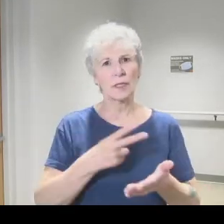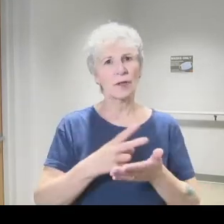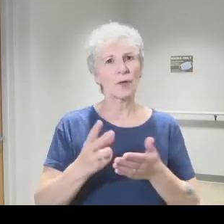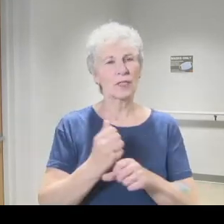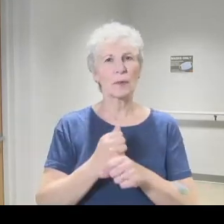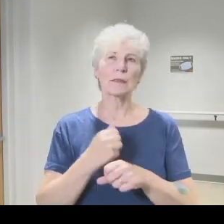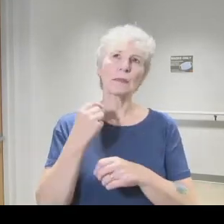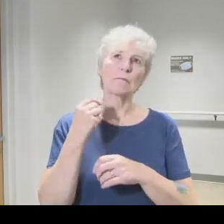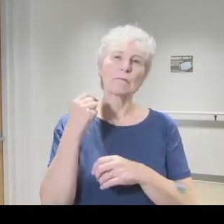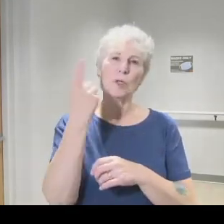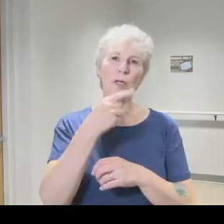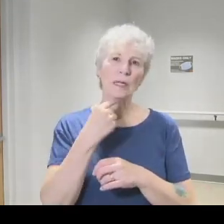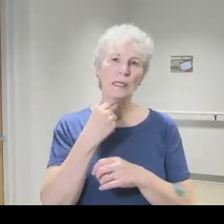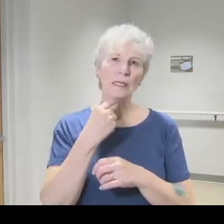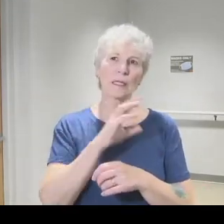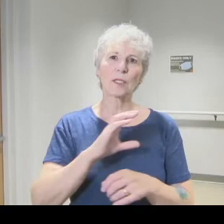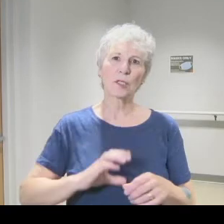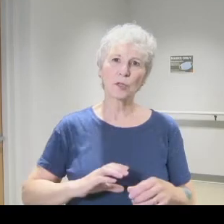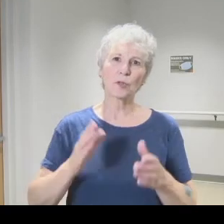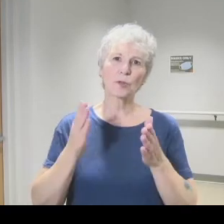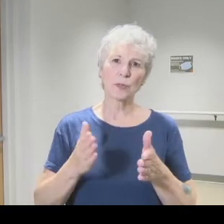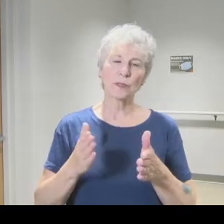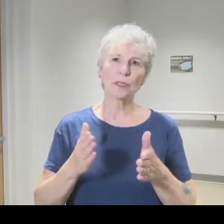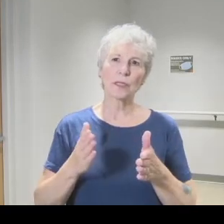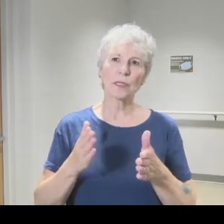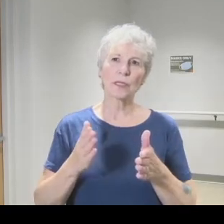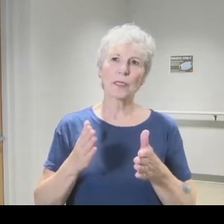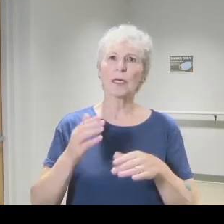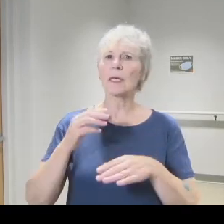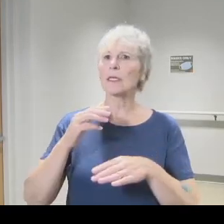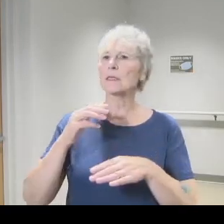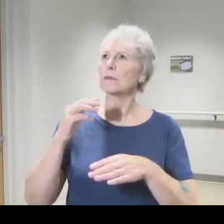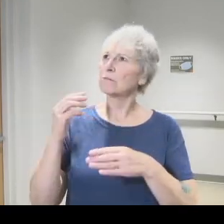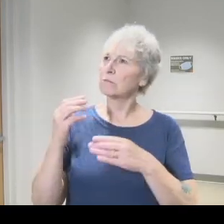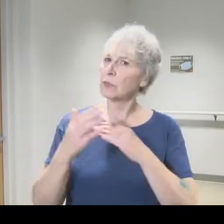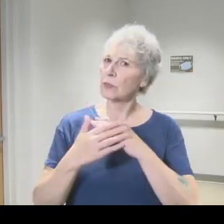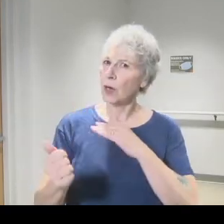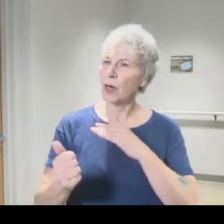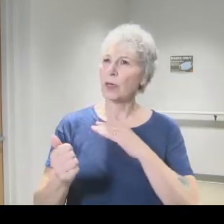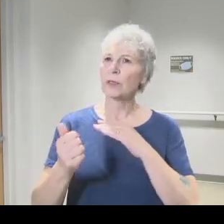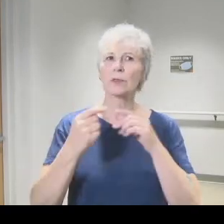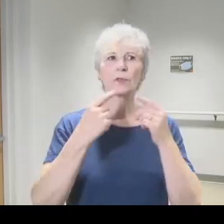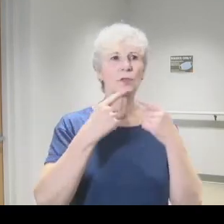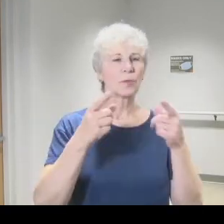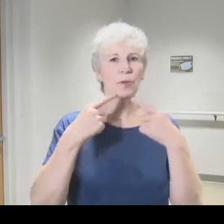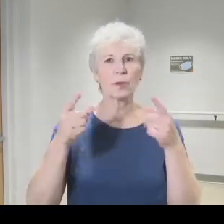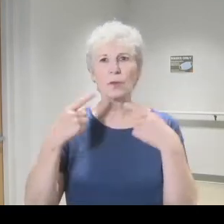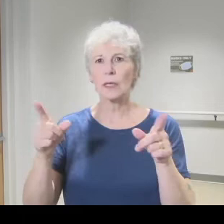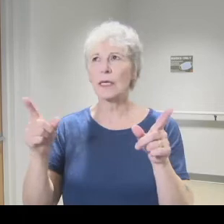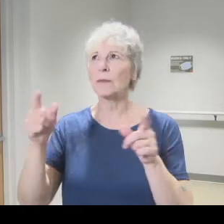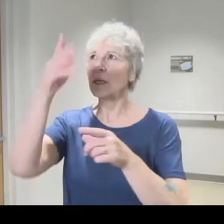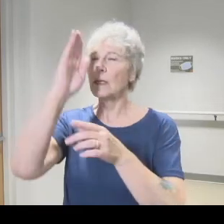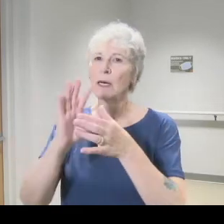like the Christian has been called to proclaim the excellencies of God. And I suppose